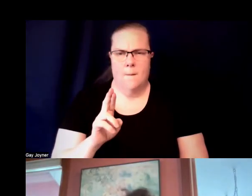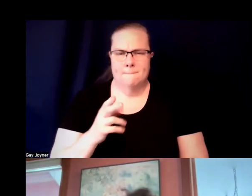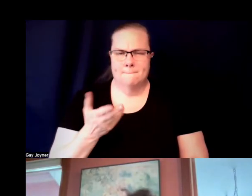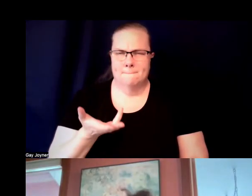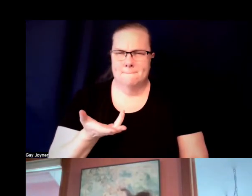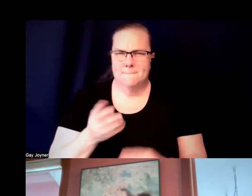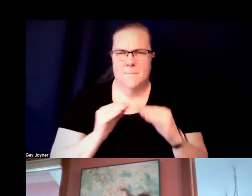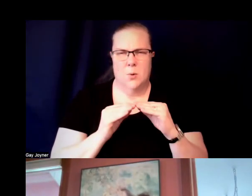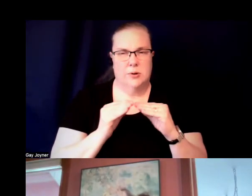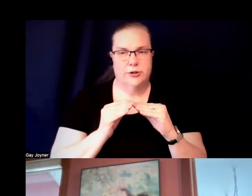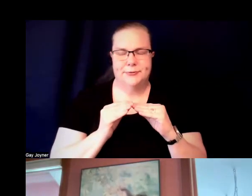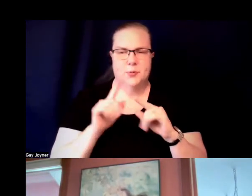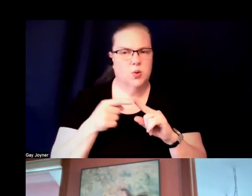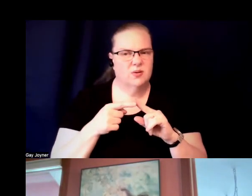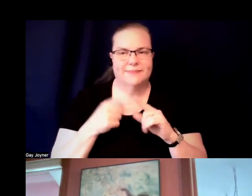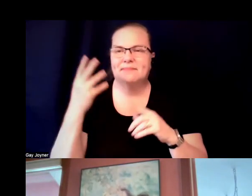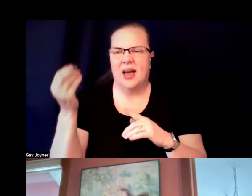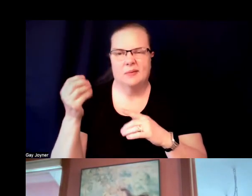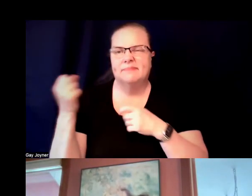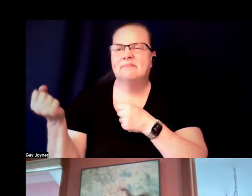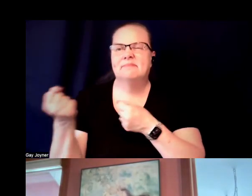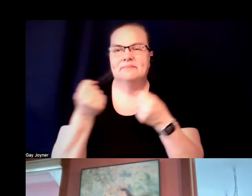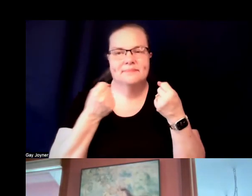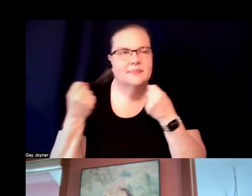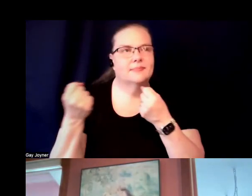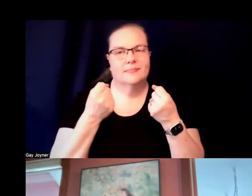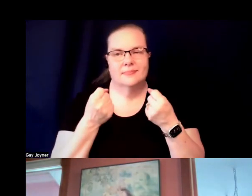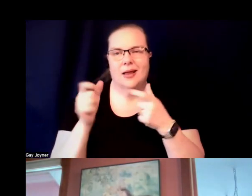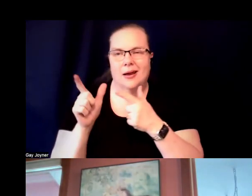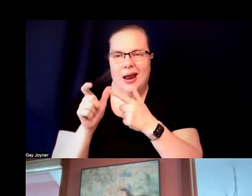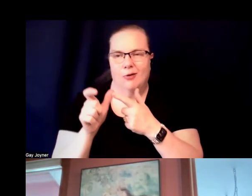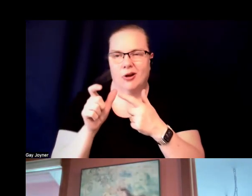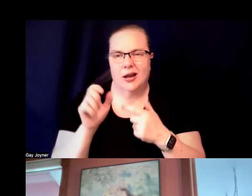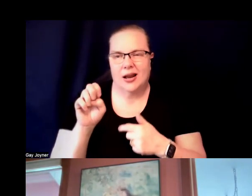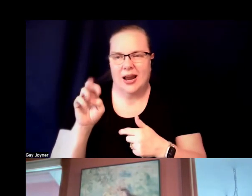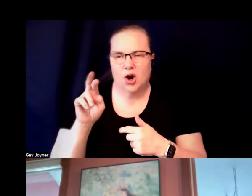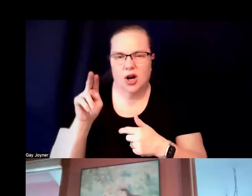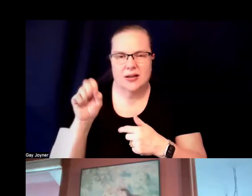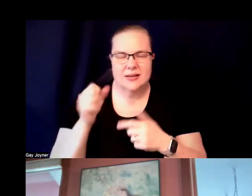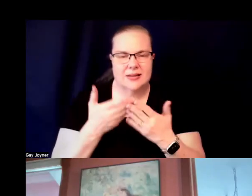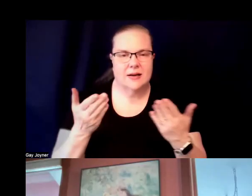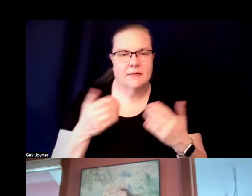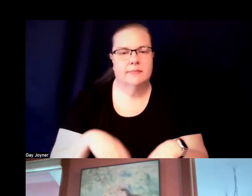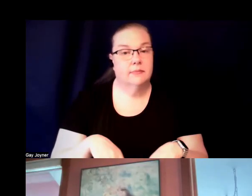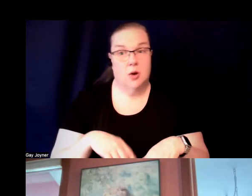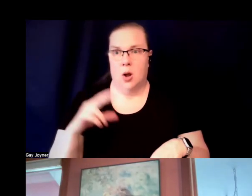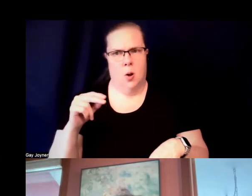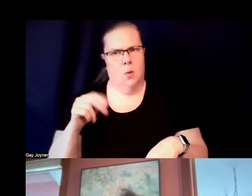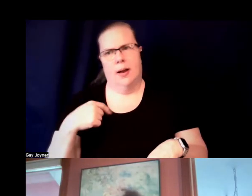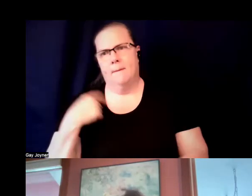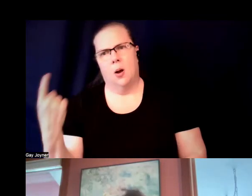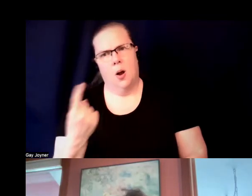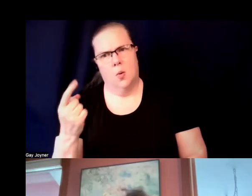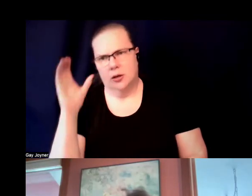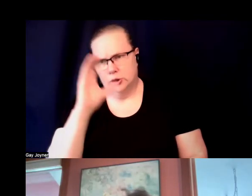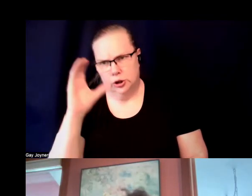uh, just when you're out and about, you stumble across things that are interesting to paint? I'm always looking, always. Okay. I mean,